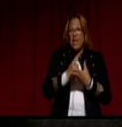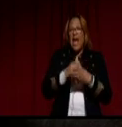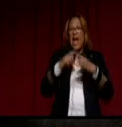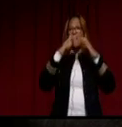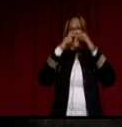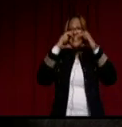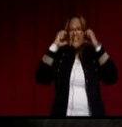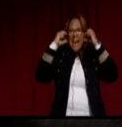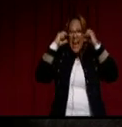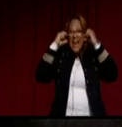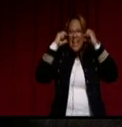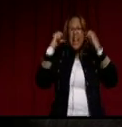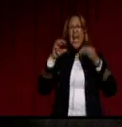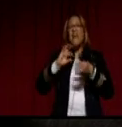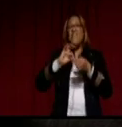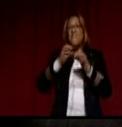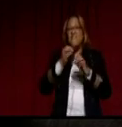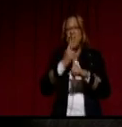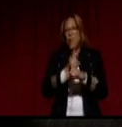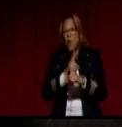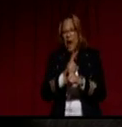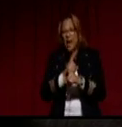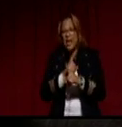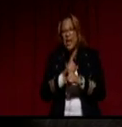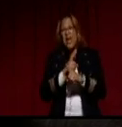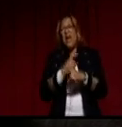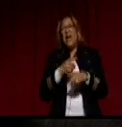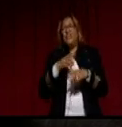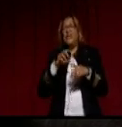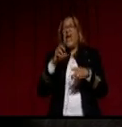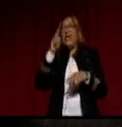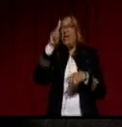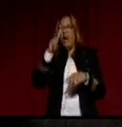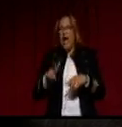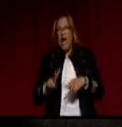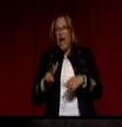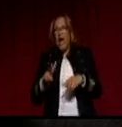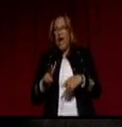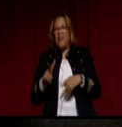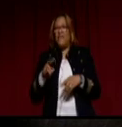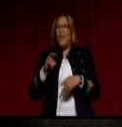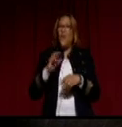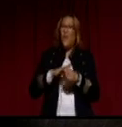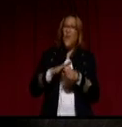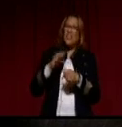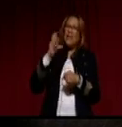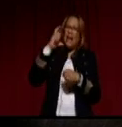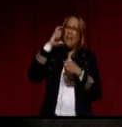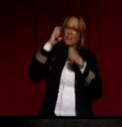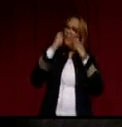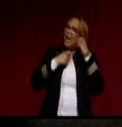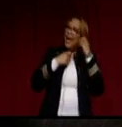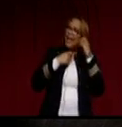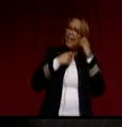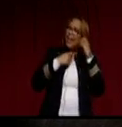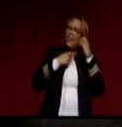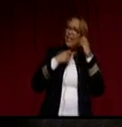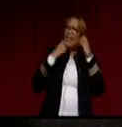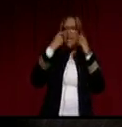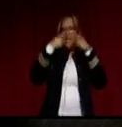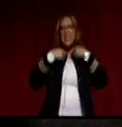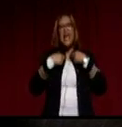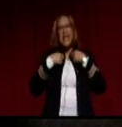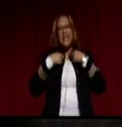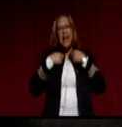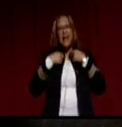fitting right. If you just got a half on and there's a big space on this side or at the top because you got it down off your nose, this